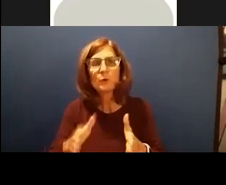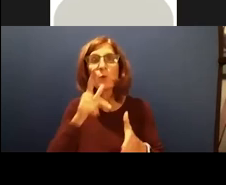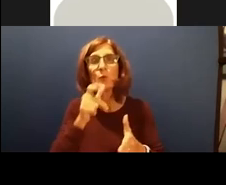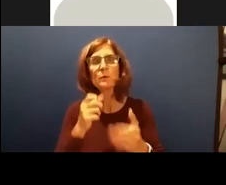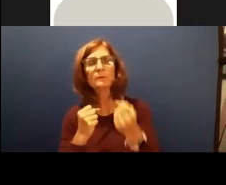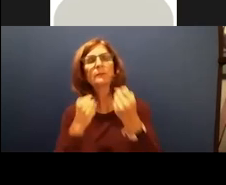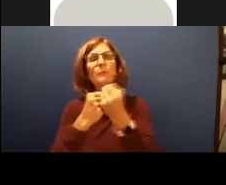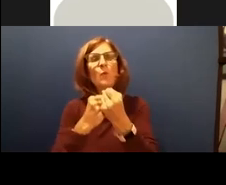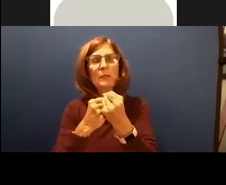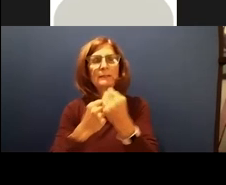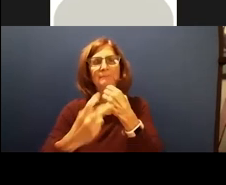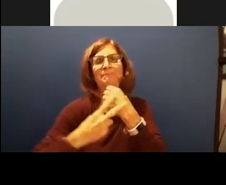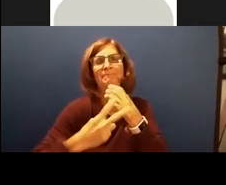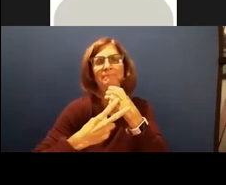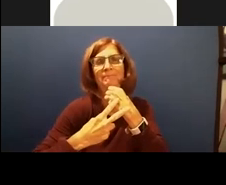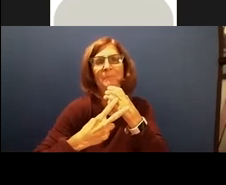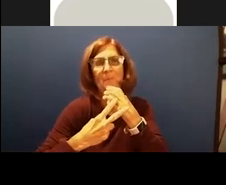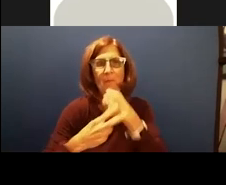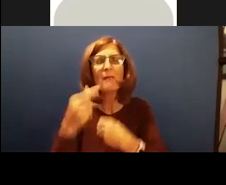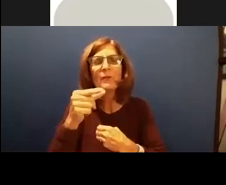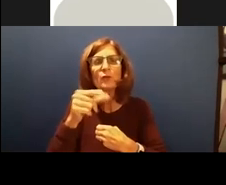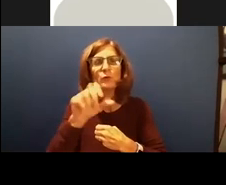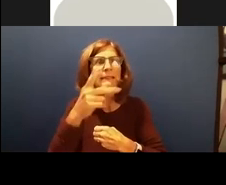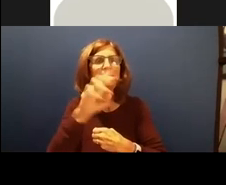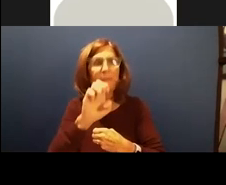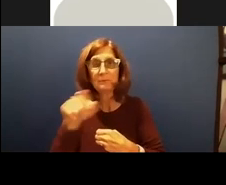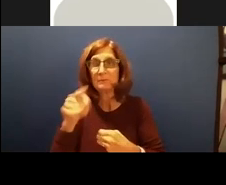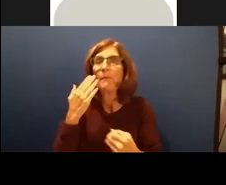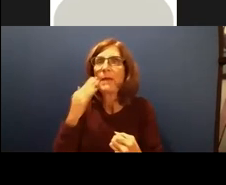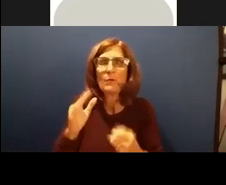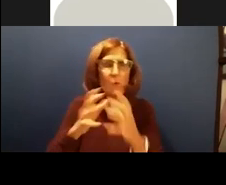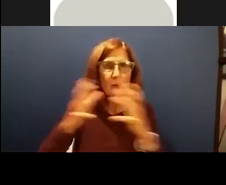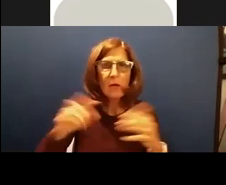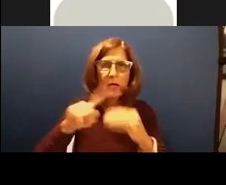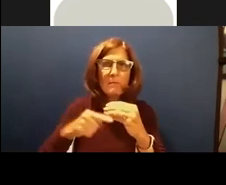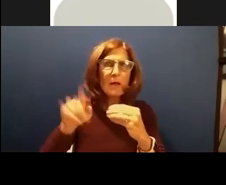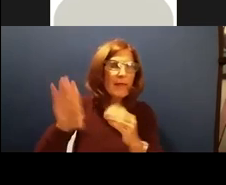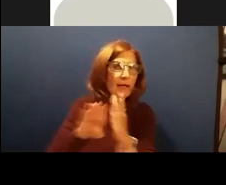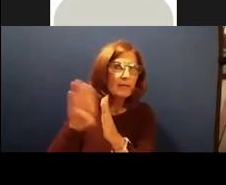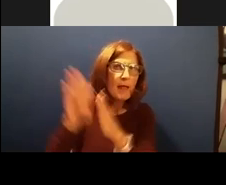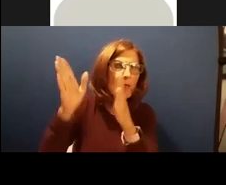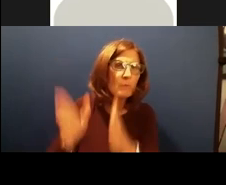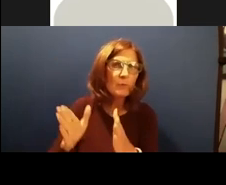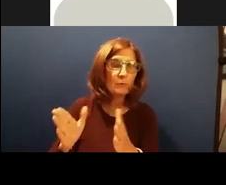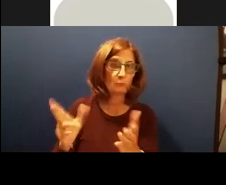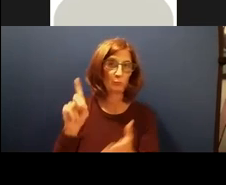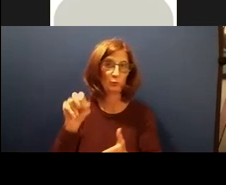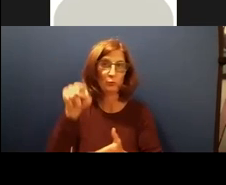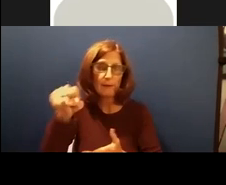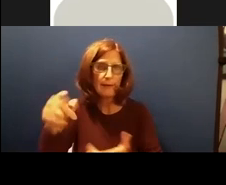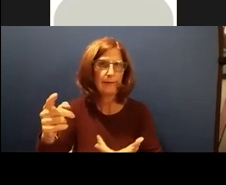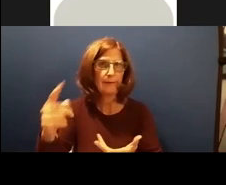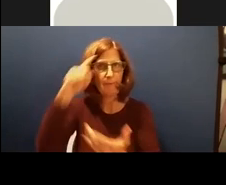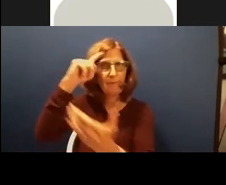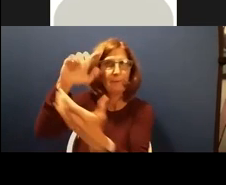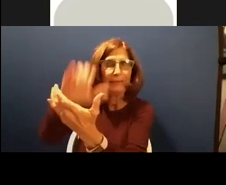the preservation of the green spaces here in Pittsburgh, I don't know much about the developer, and if they are, you know, someone who is going